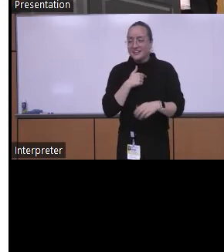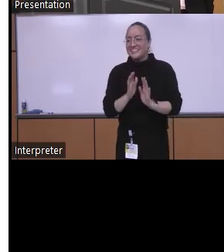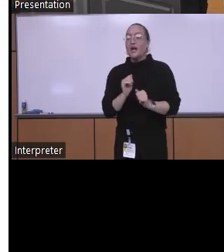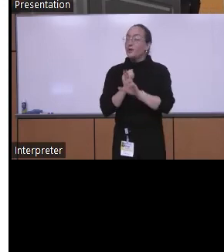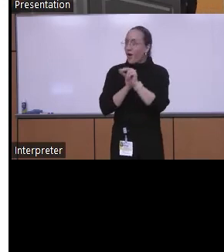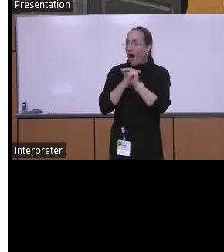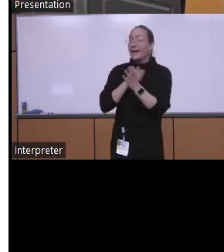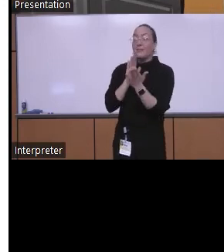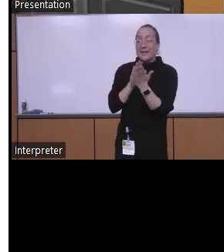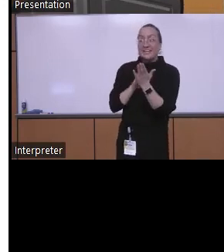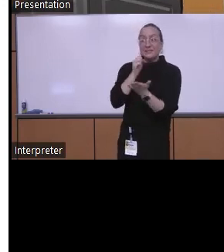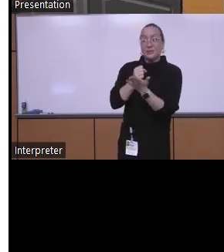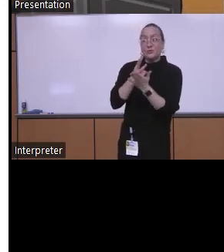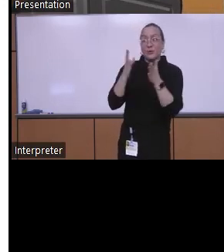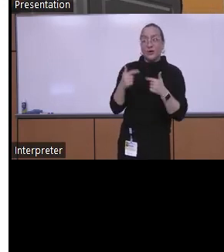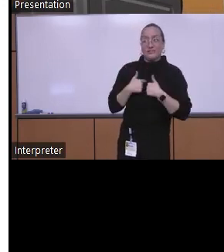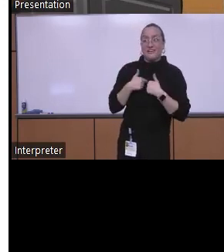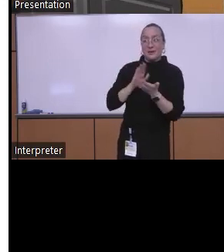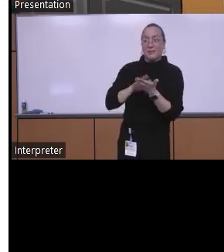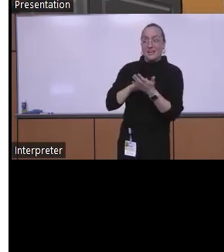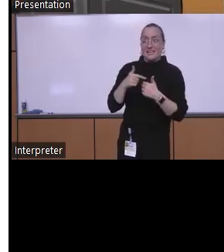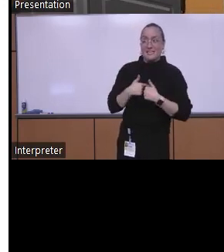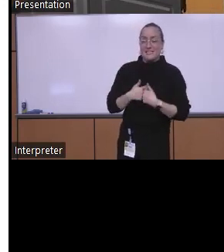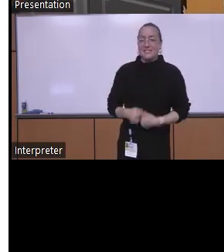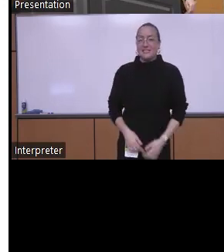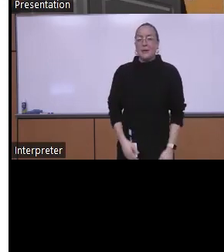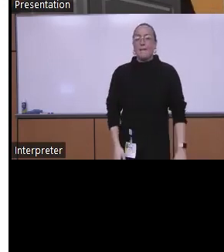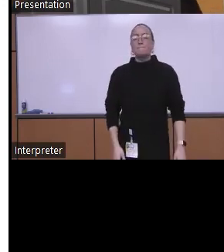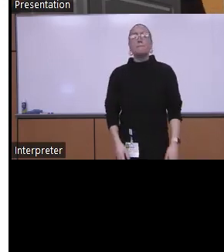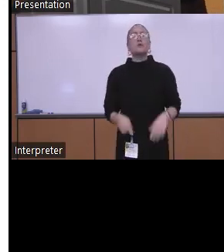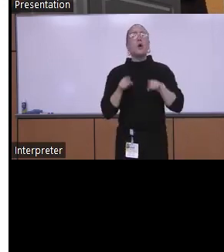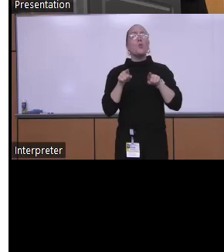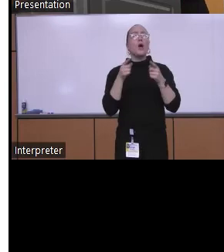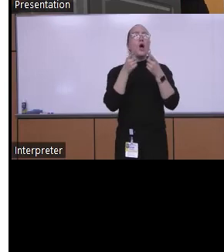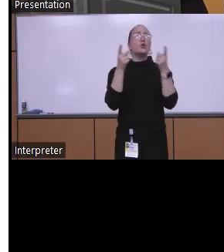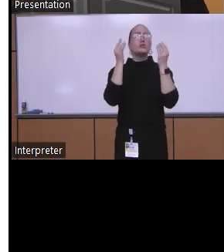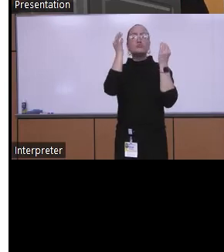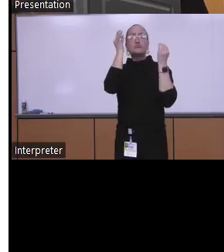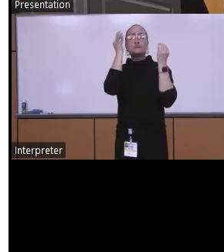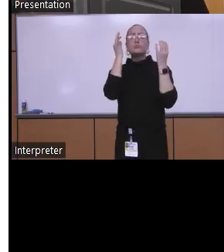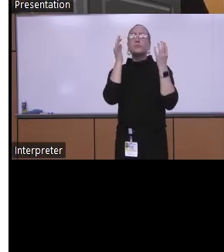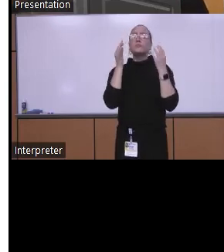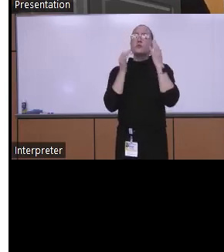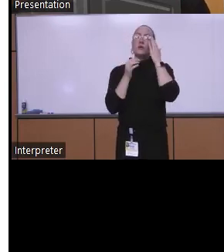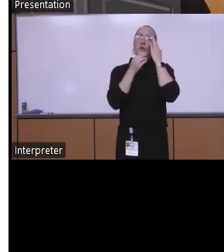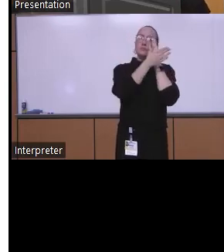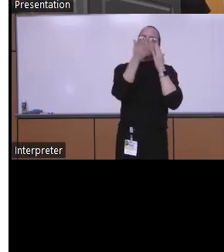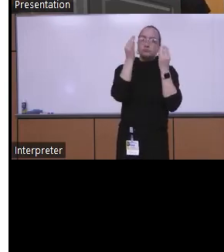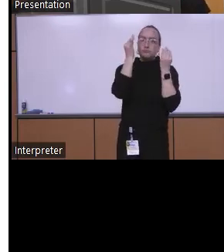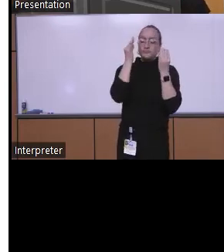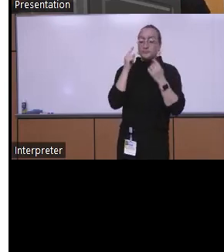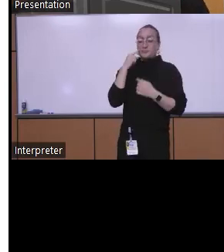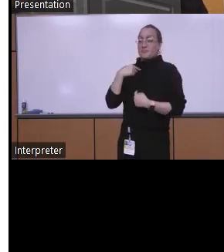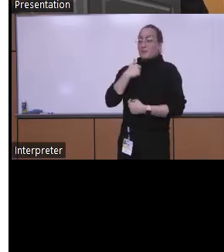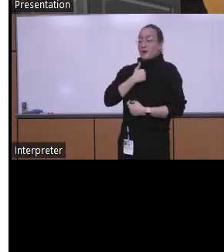Commended the social workers. I mean, while people are thinking a little bit about what your talk today stimulated for them, some of what occurs